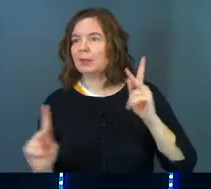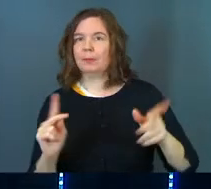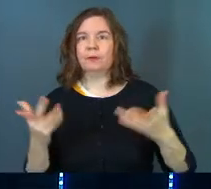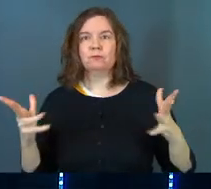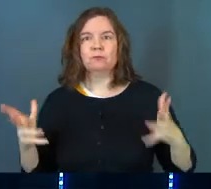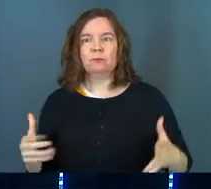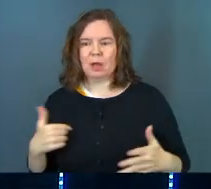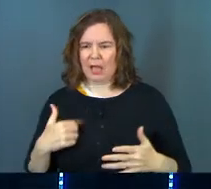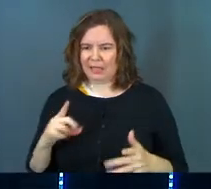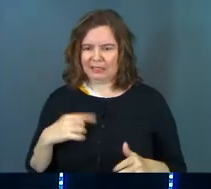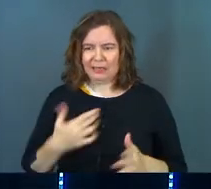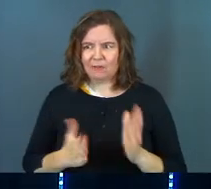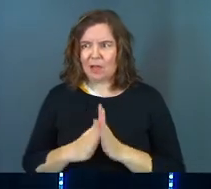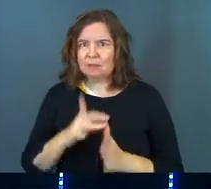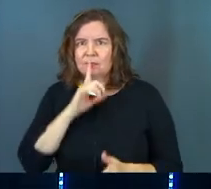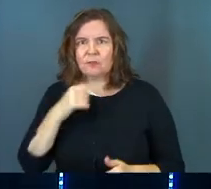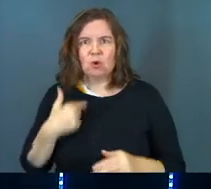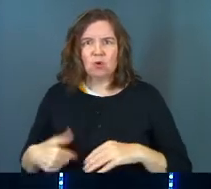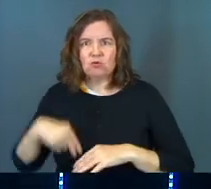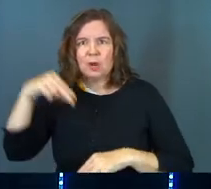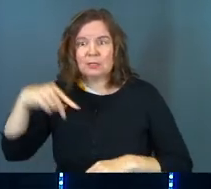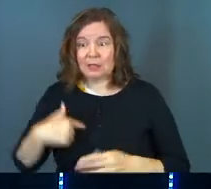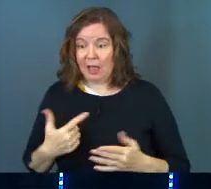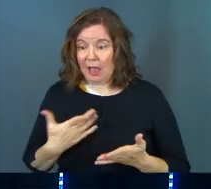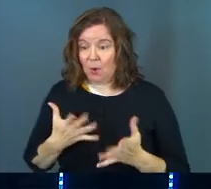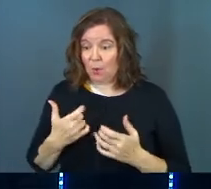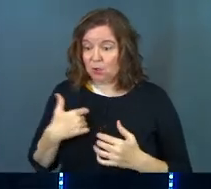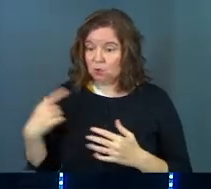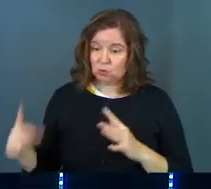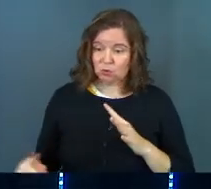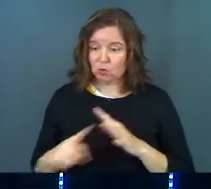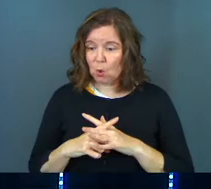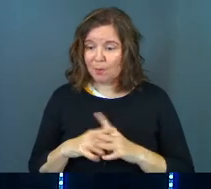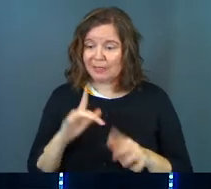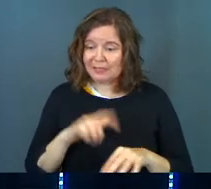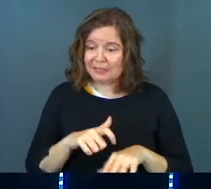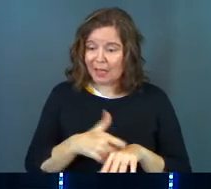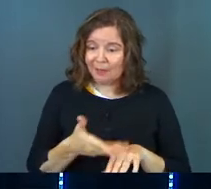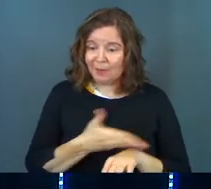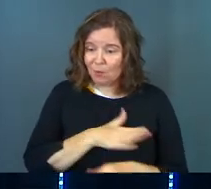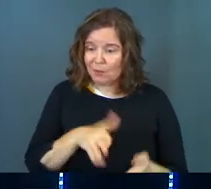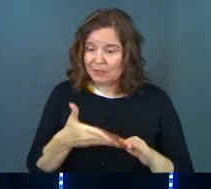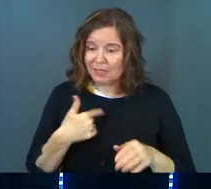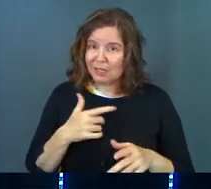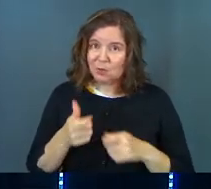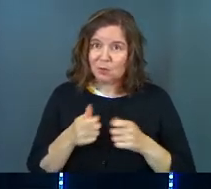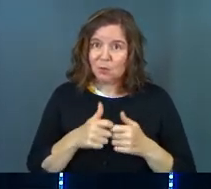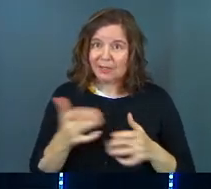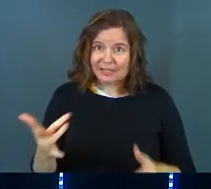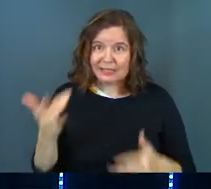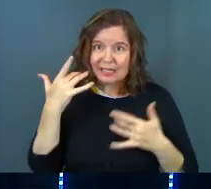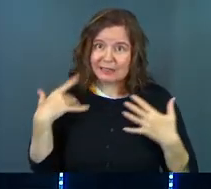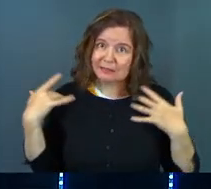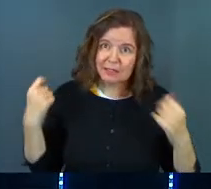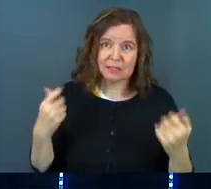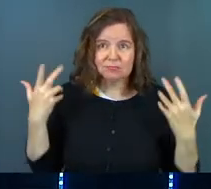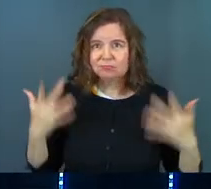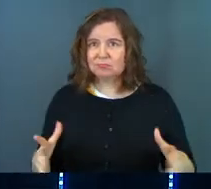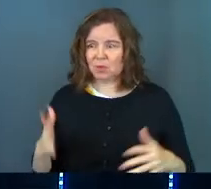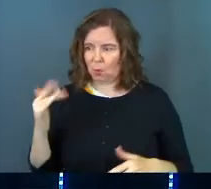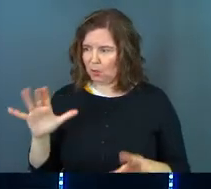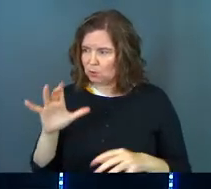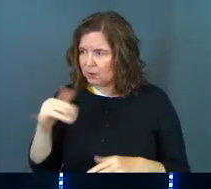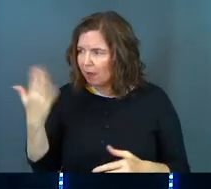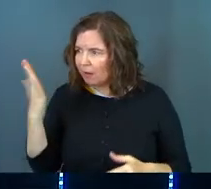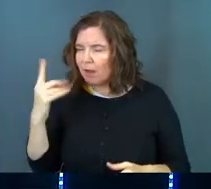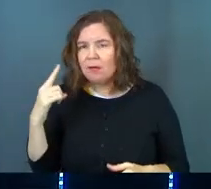people. I didn't even ask you for a resurrection. I just wanted you to show up in time that you could deal with a little measly sickness. Why